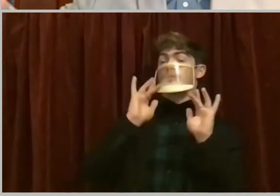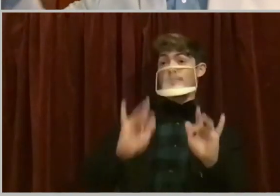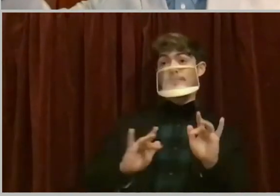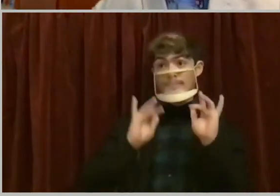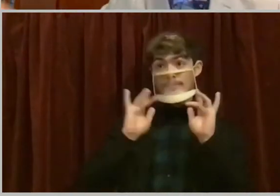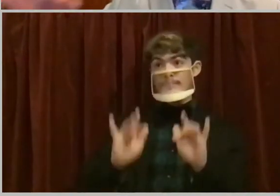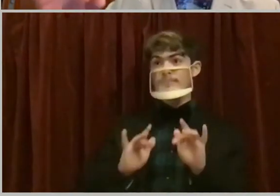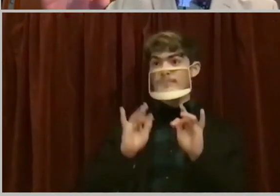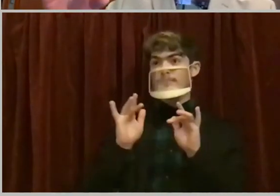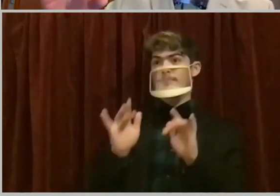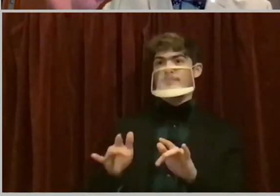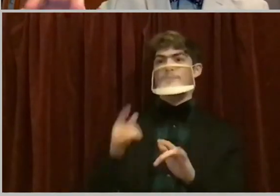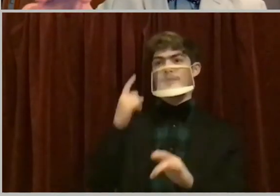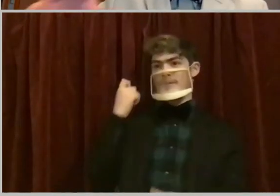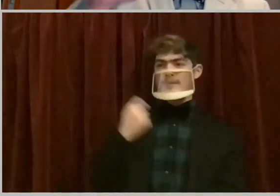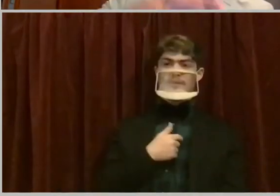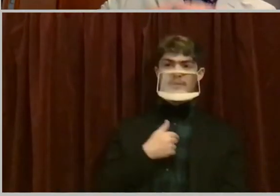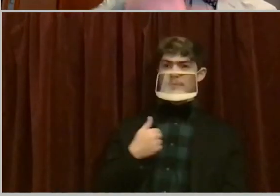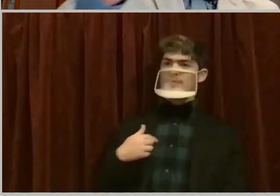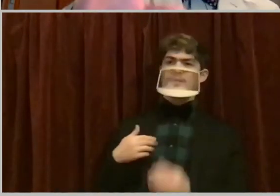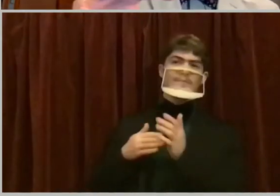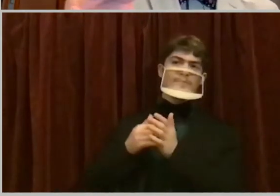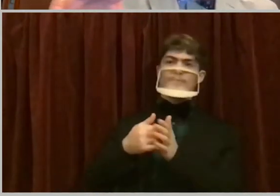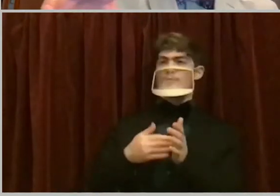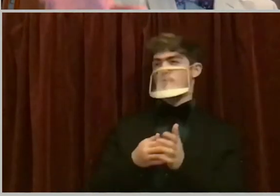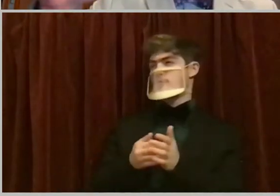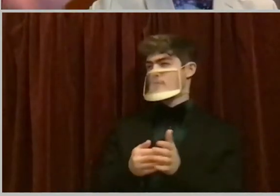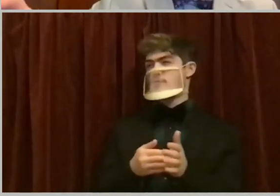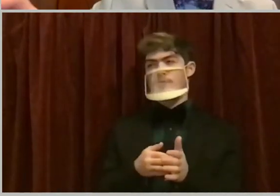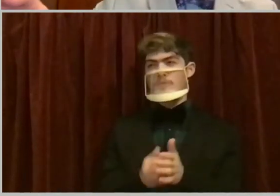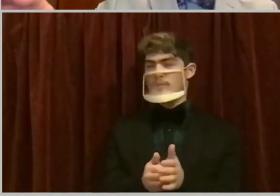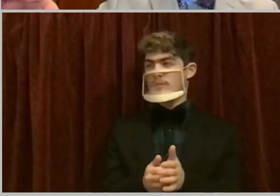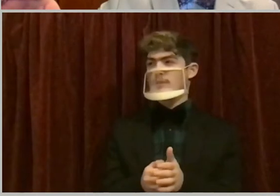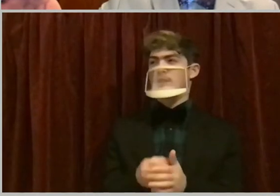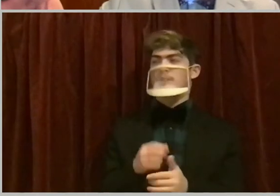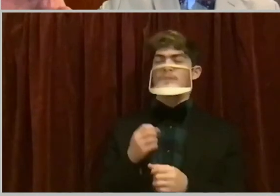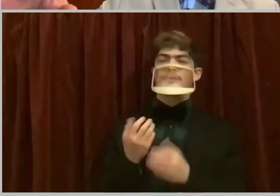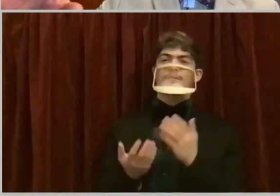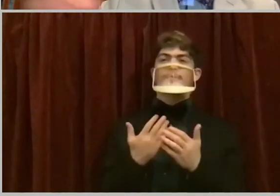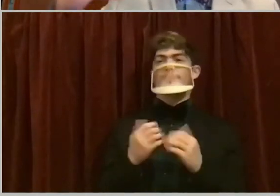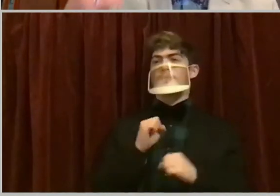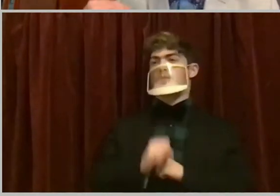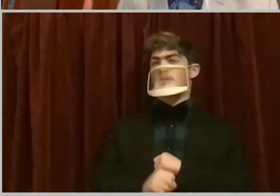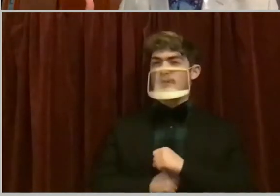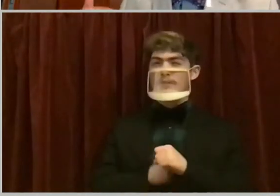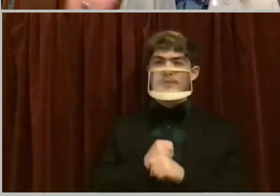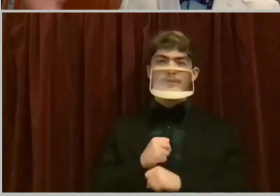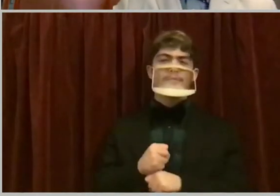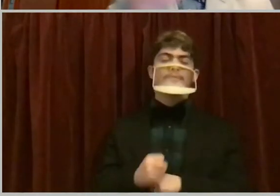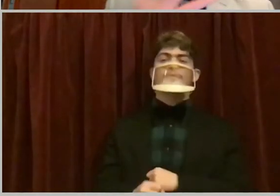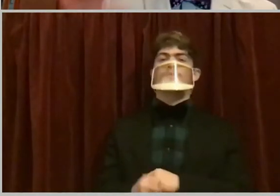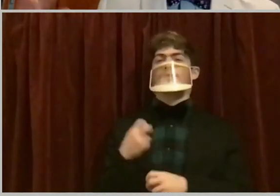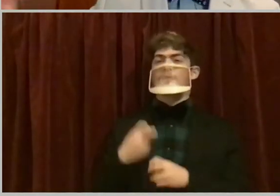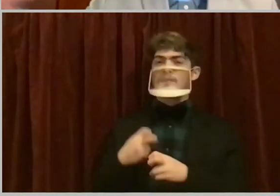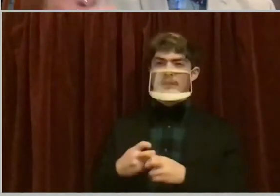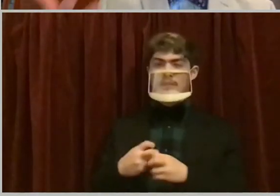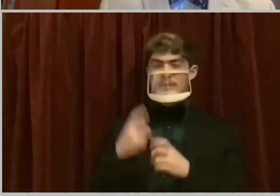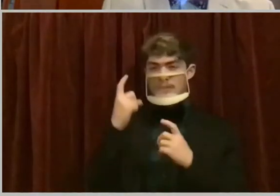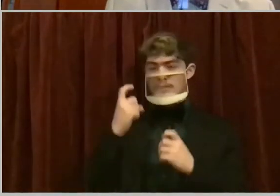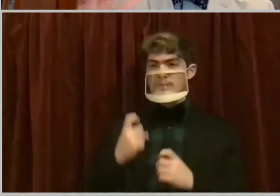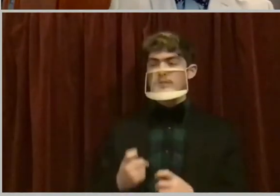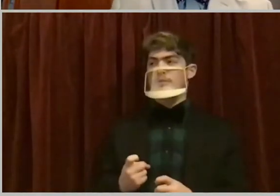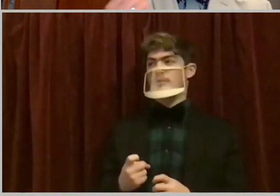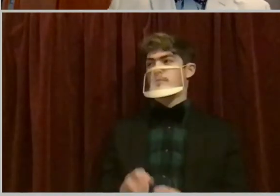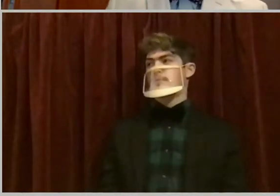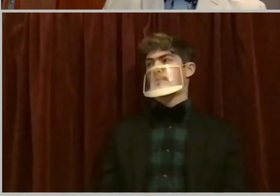more vulnerable position, someone enduring hardship. When we remember that every person, all of us